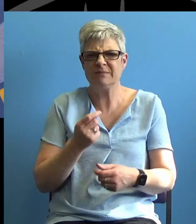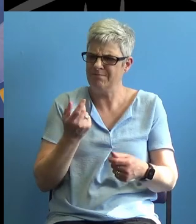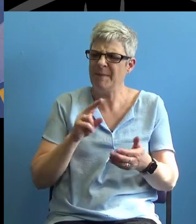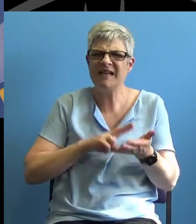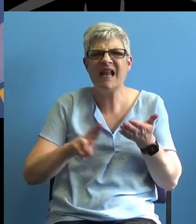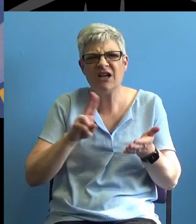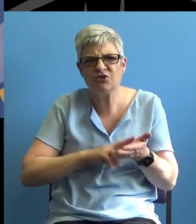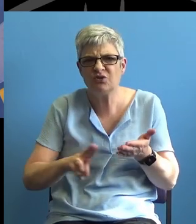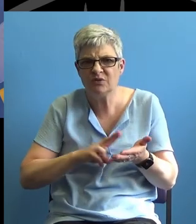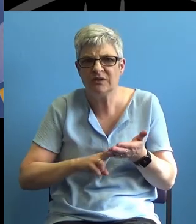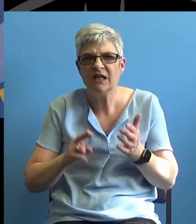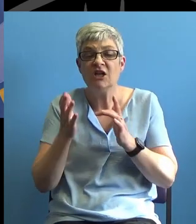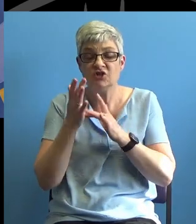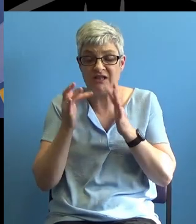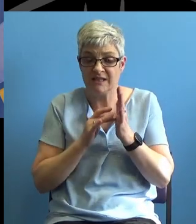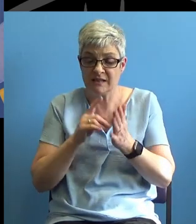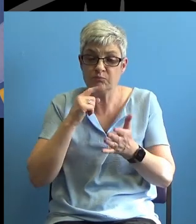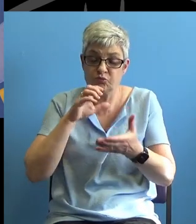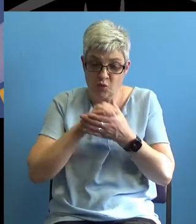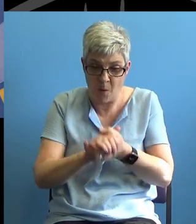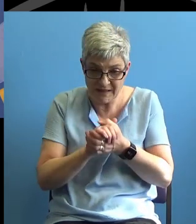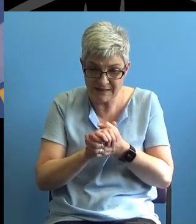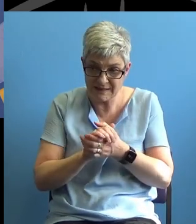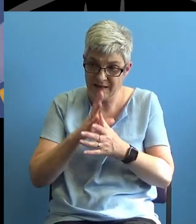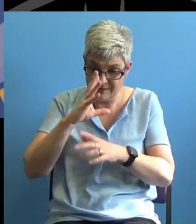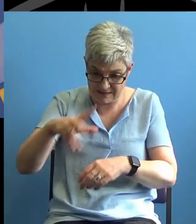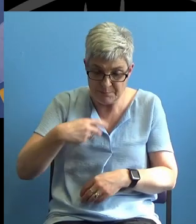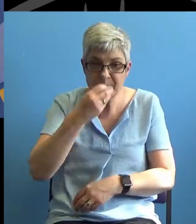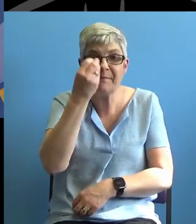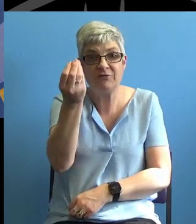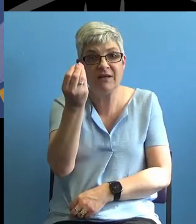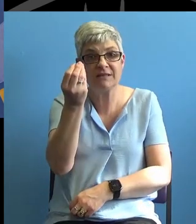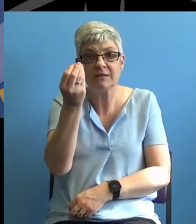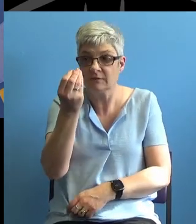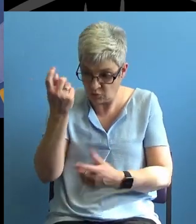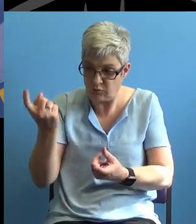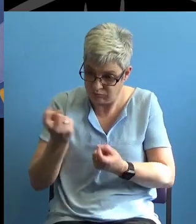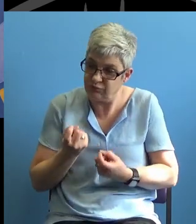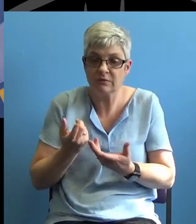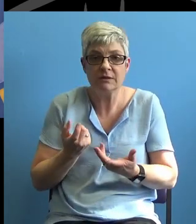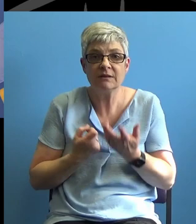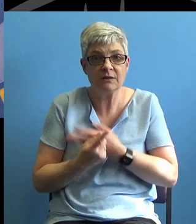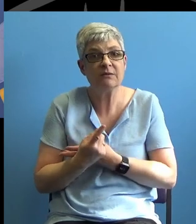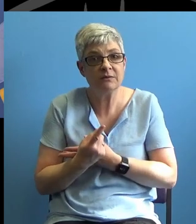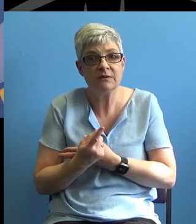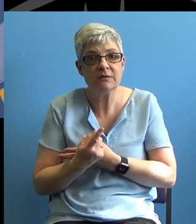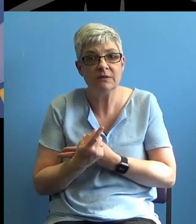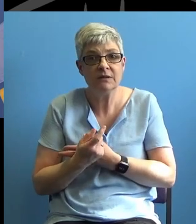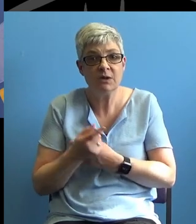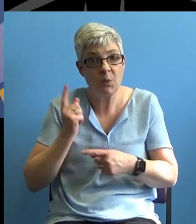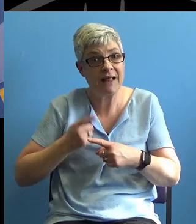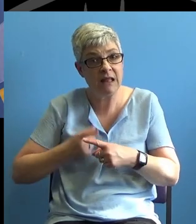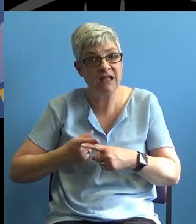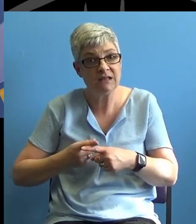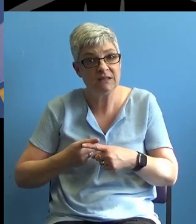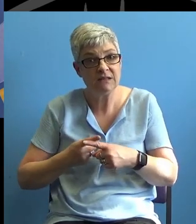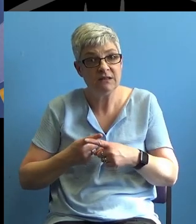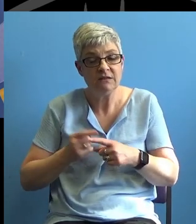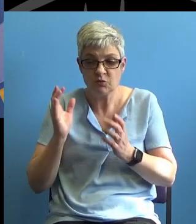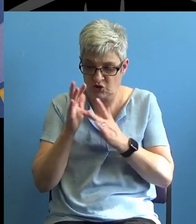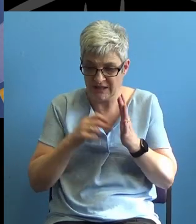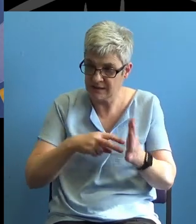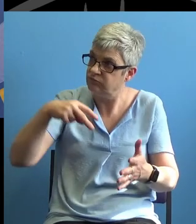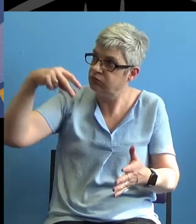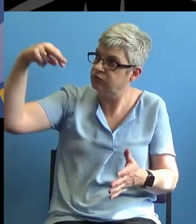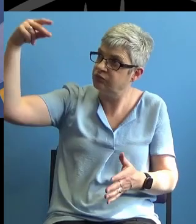thought. Jesus had promised the gift of the Holy Spirit after his ascension. That came quite quickly after Jesus had